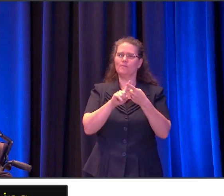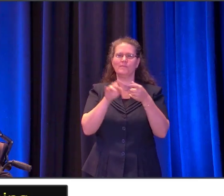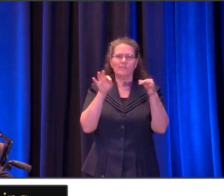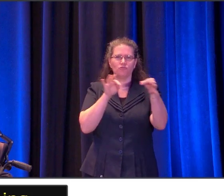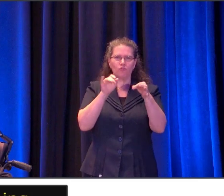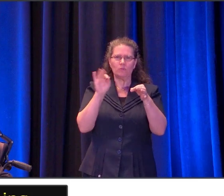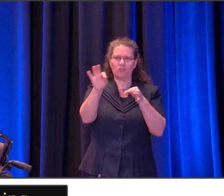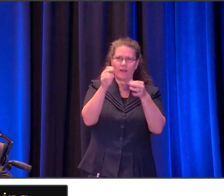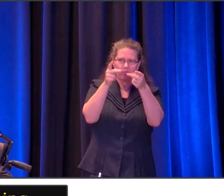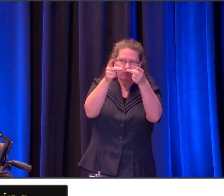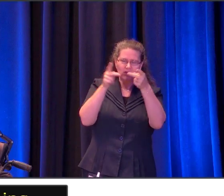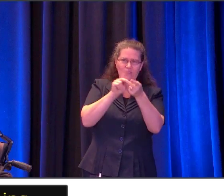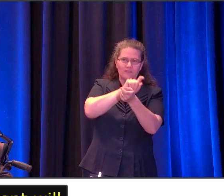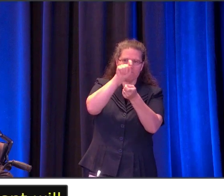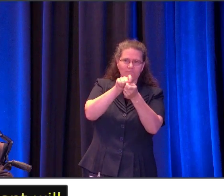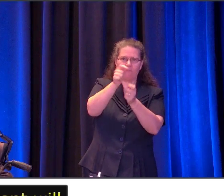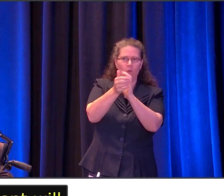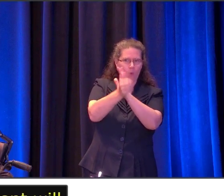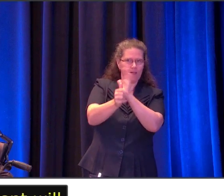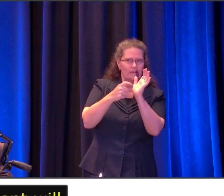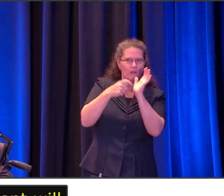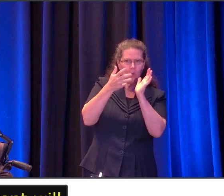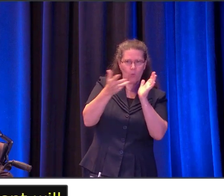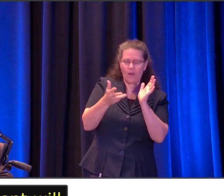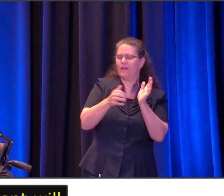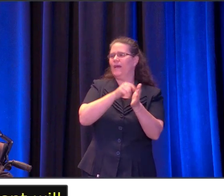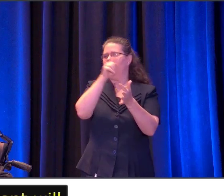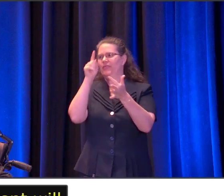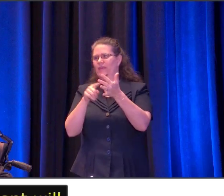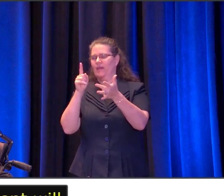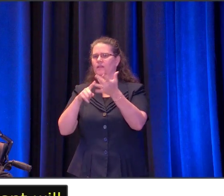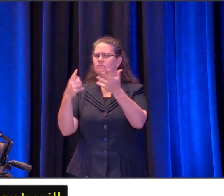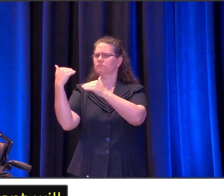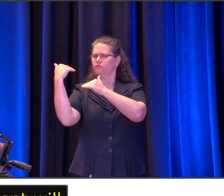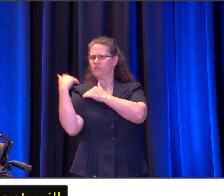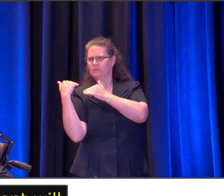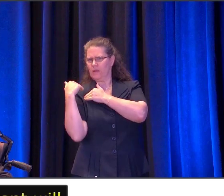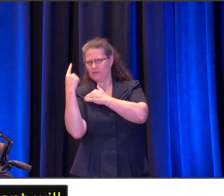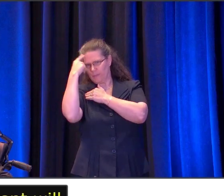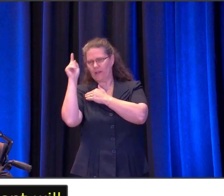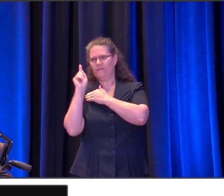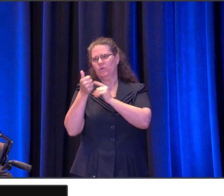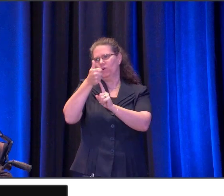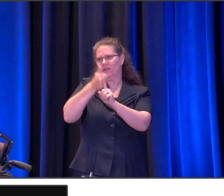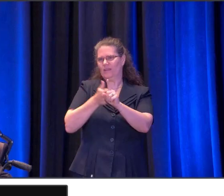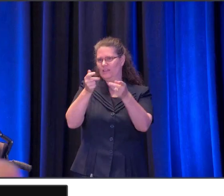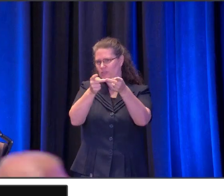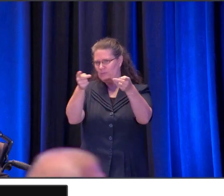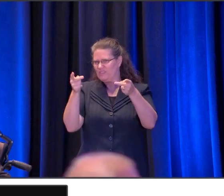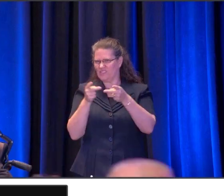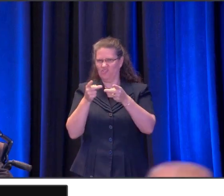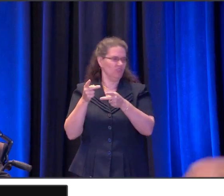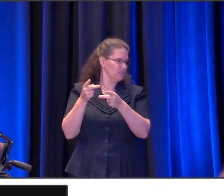and qualifications, and an outline of the obligations of being on the Nickel